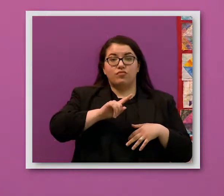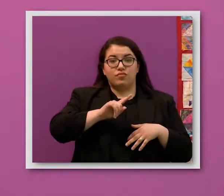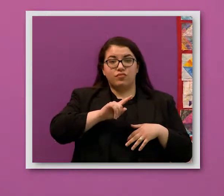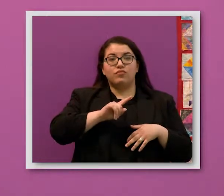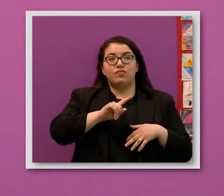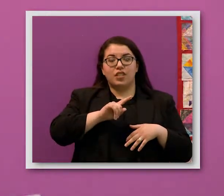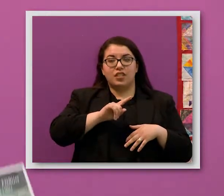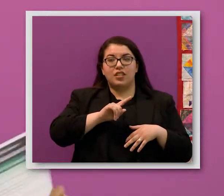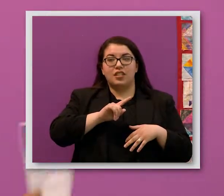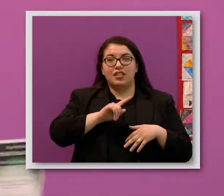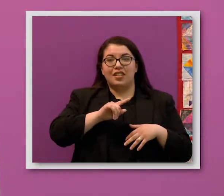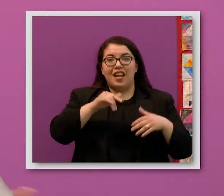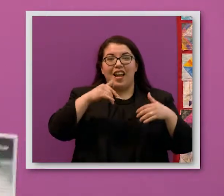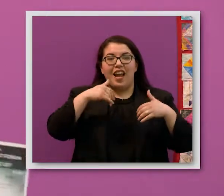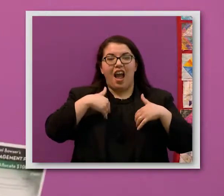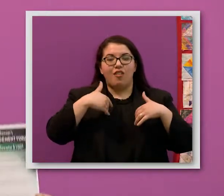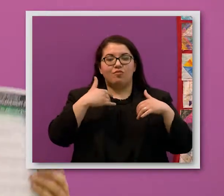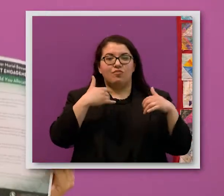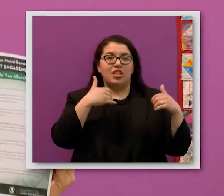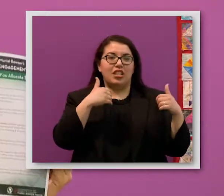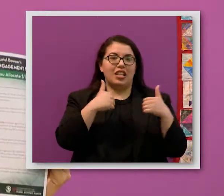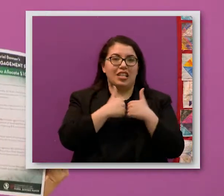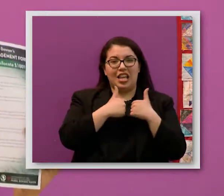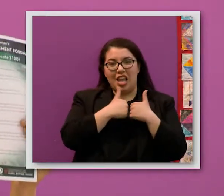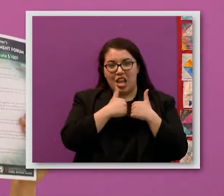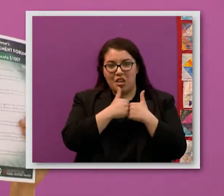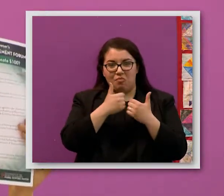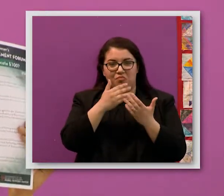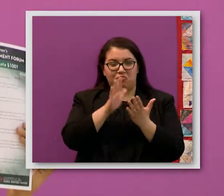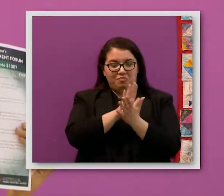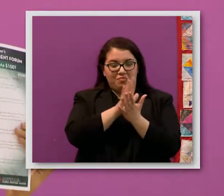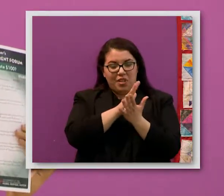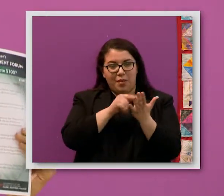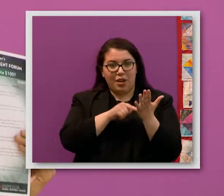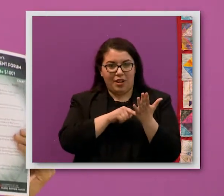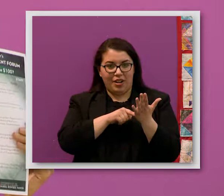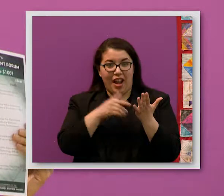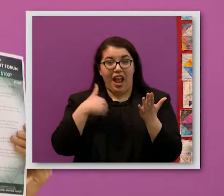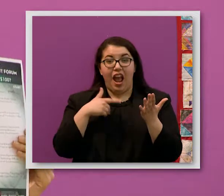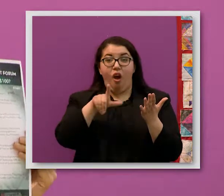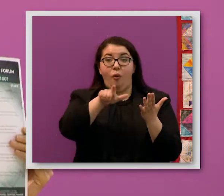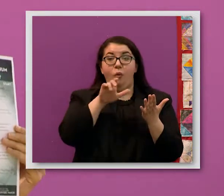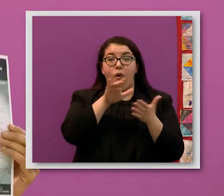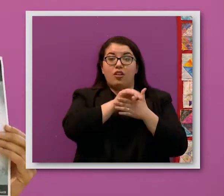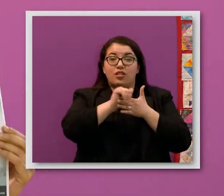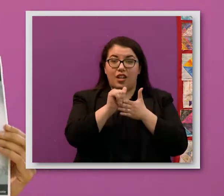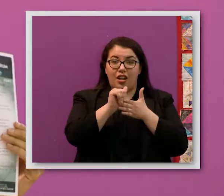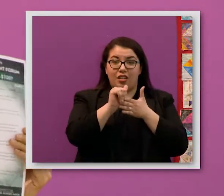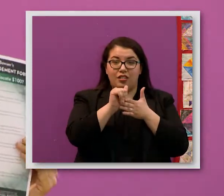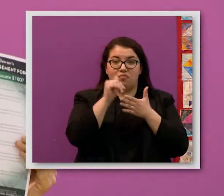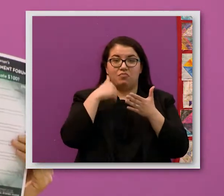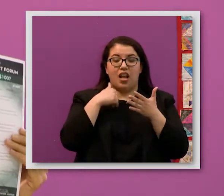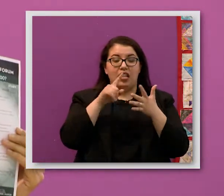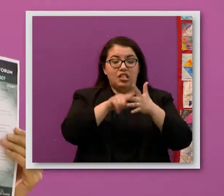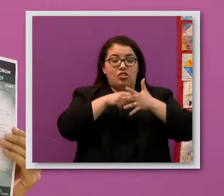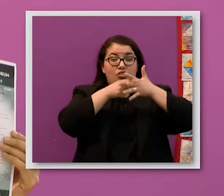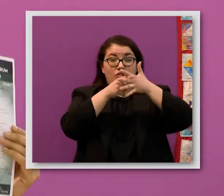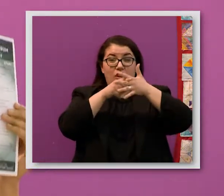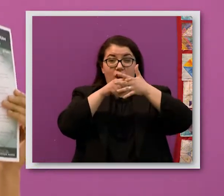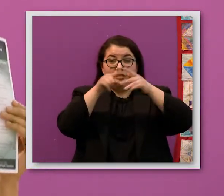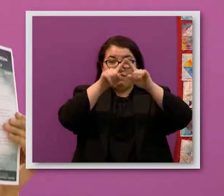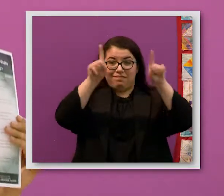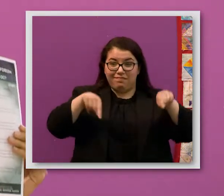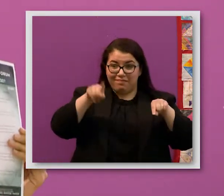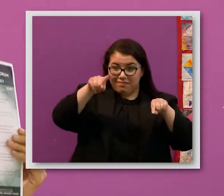a game in front of you that has $100 at the bottom of it. It has start at the top corner,